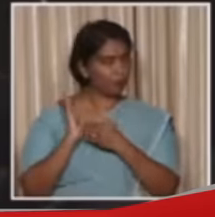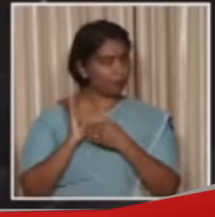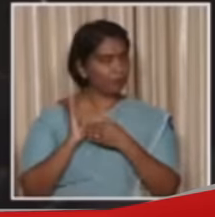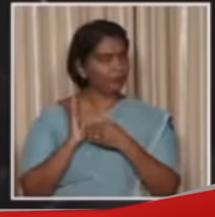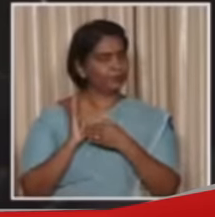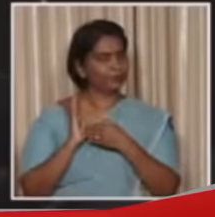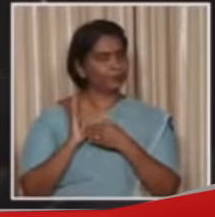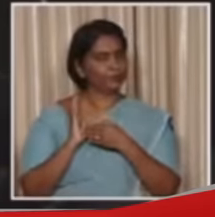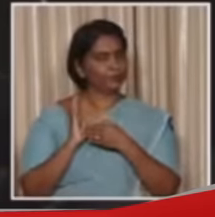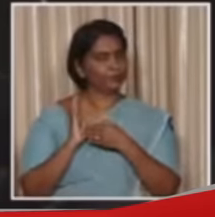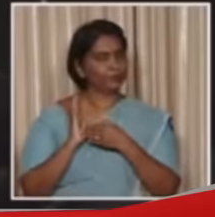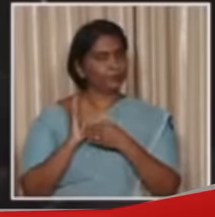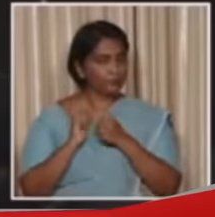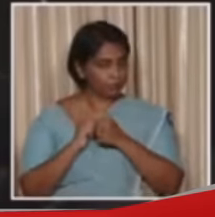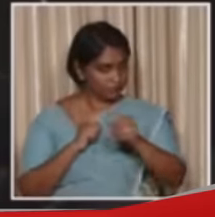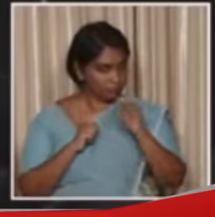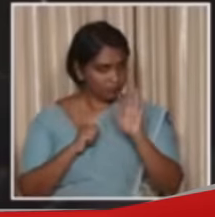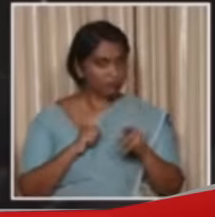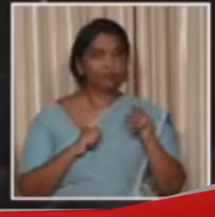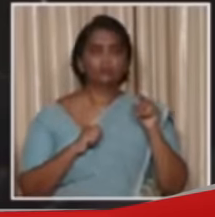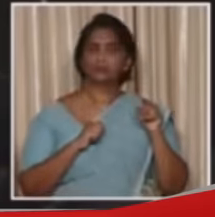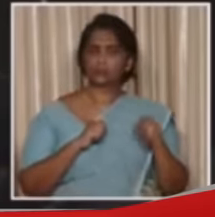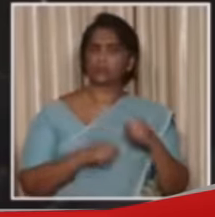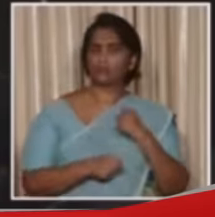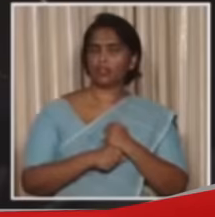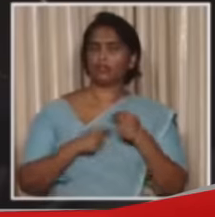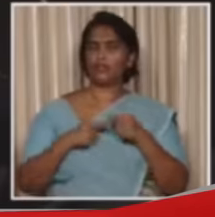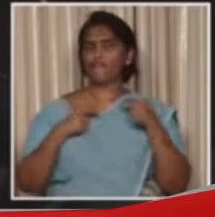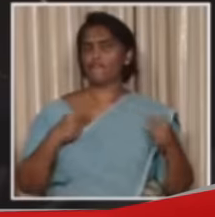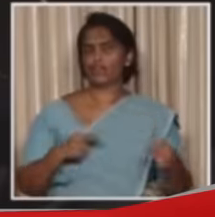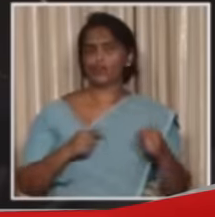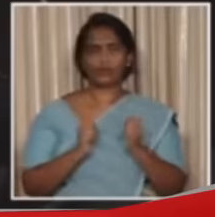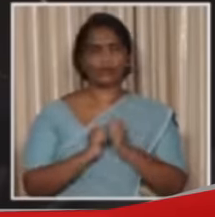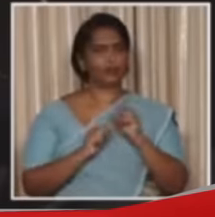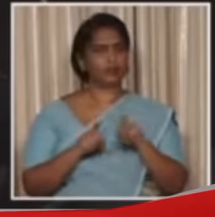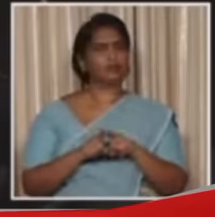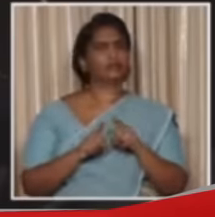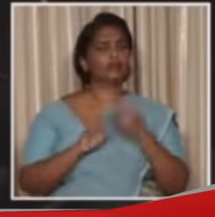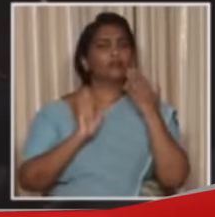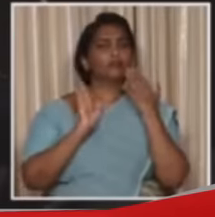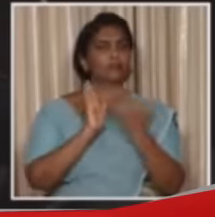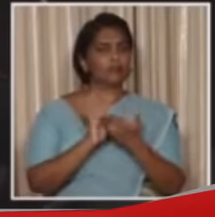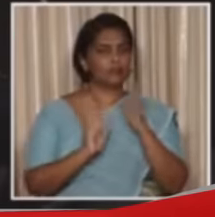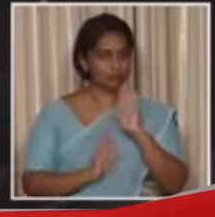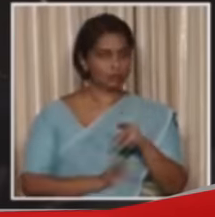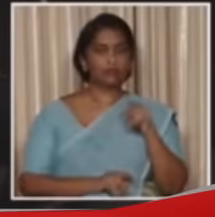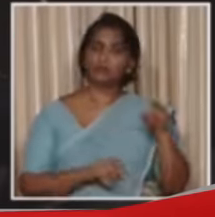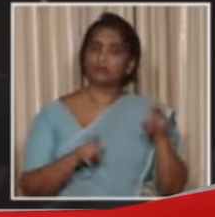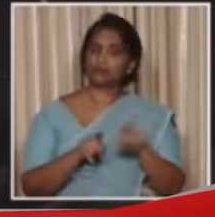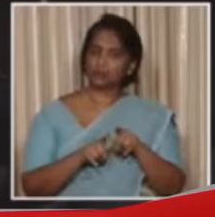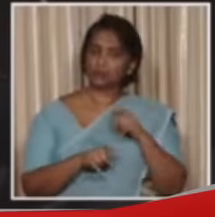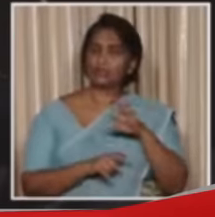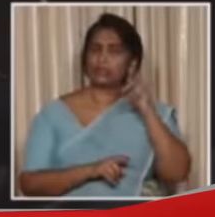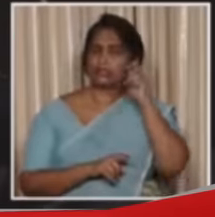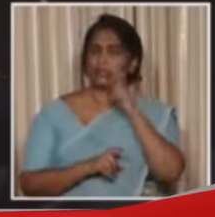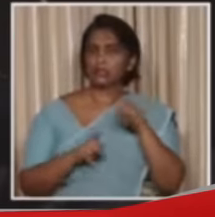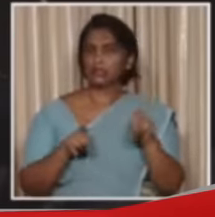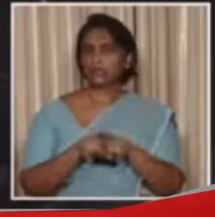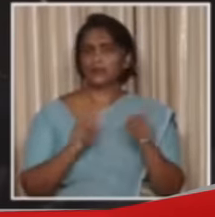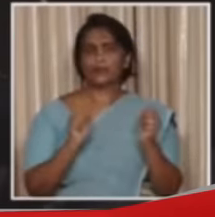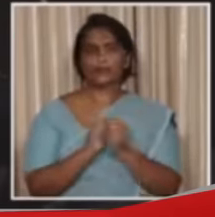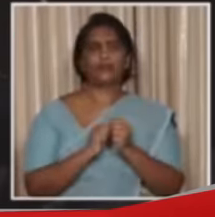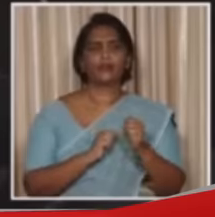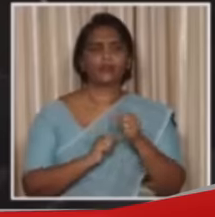destructive, anti-government, and similar to any kind of terrorist activity. Now, this is a